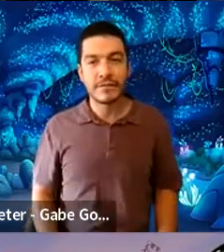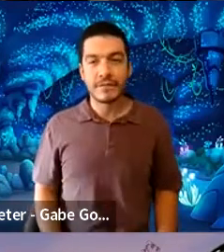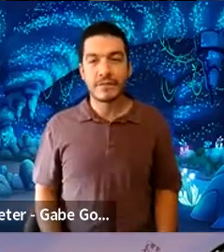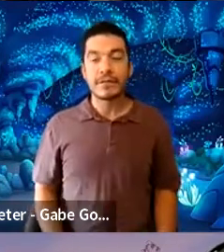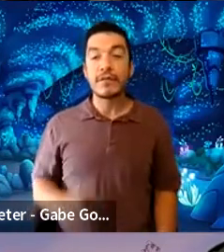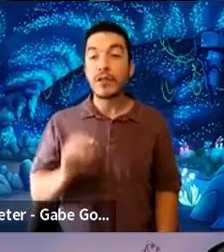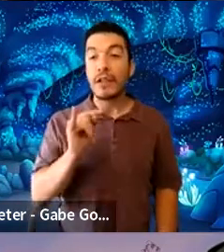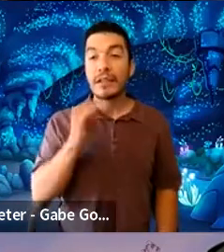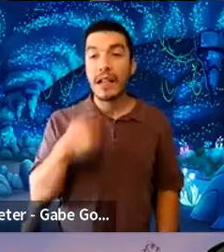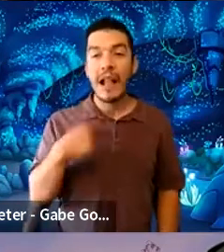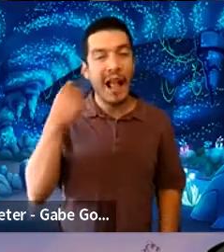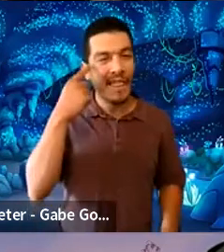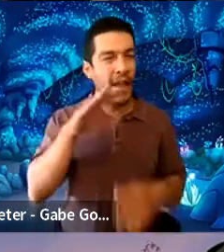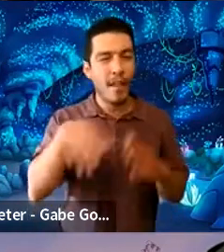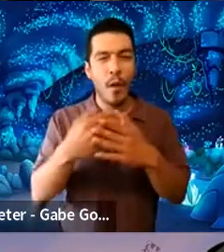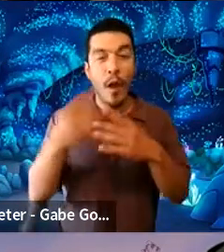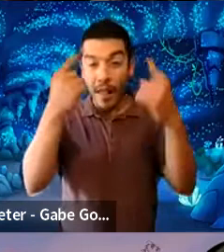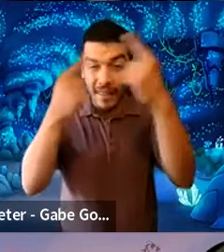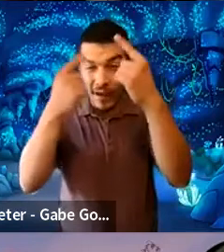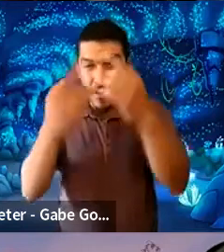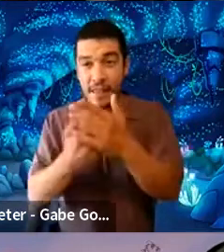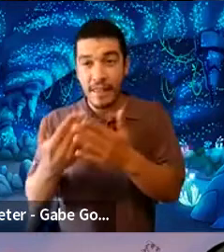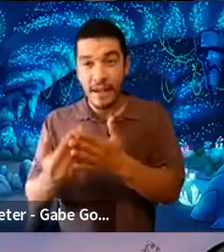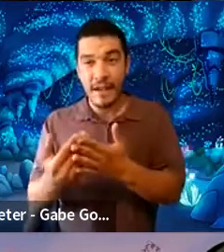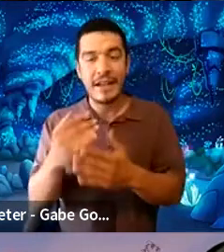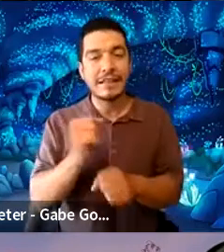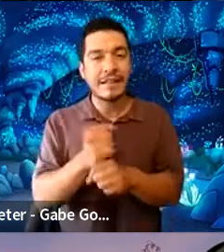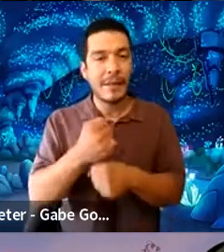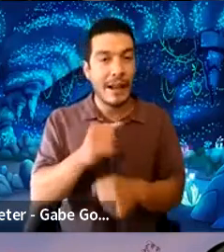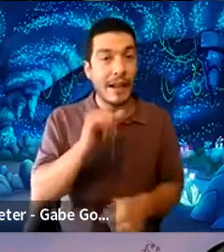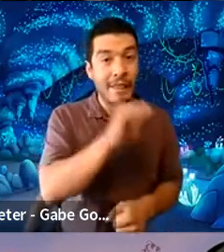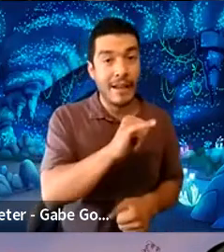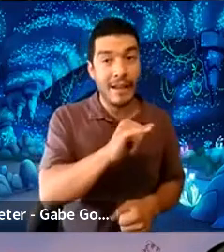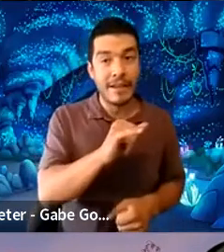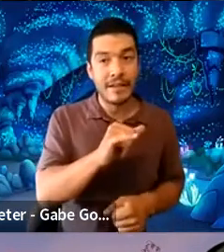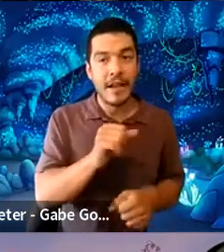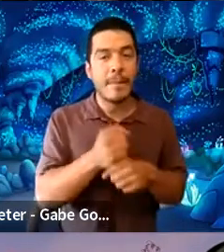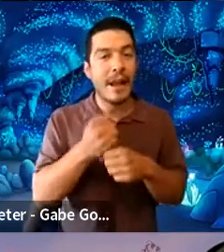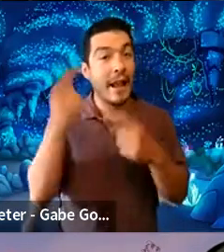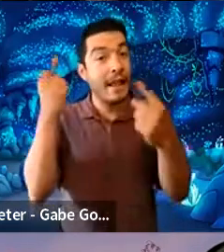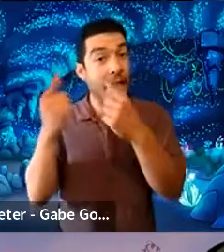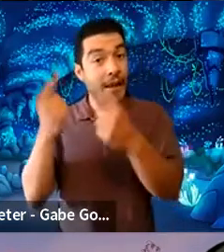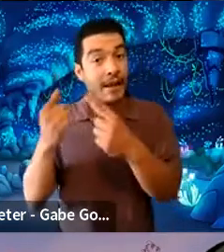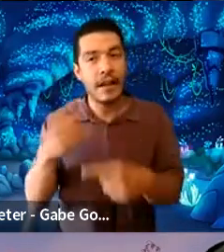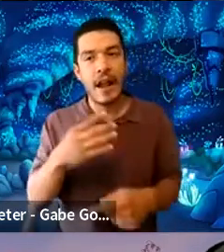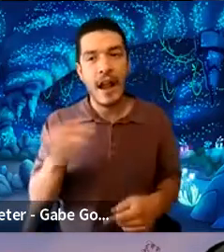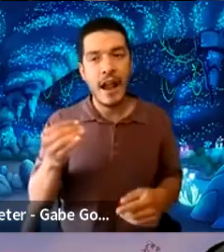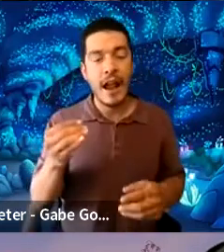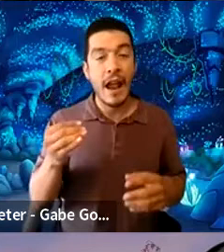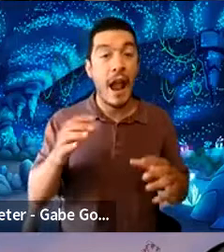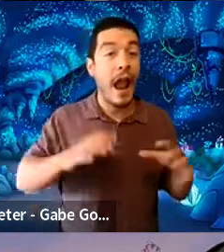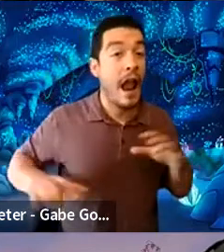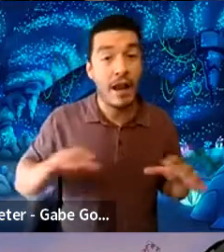the whole tinkering thing is making that and making thinking an